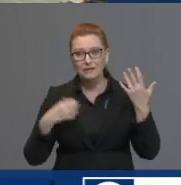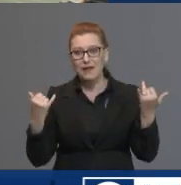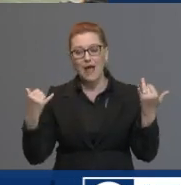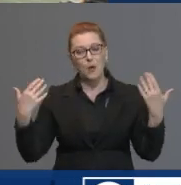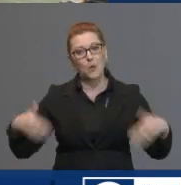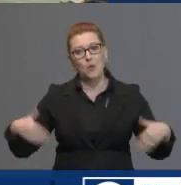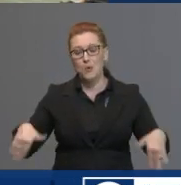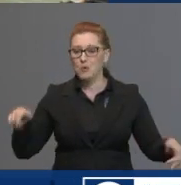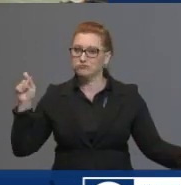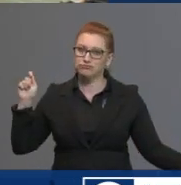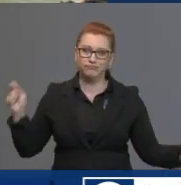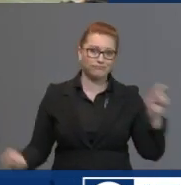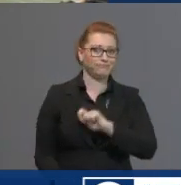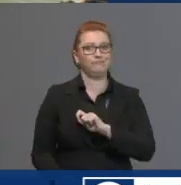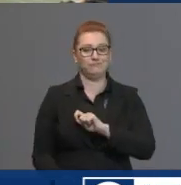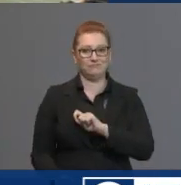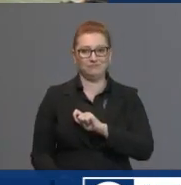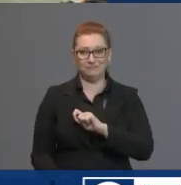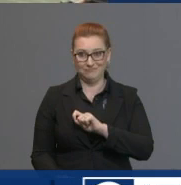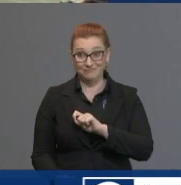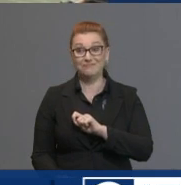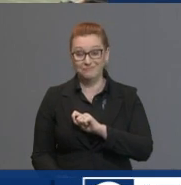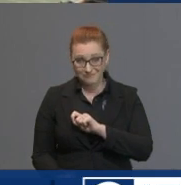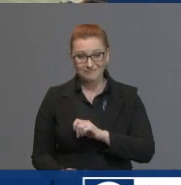those 62 days.